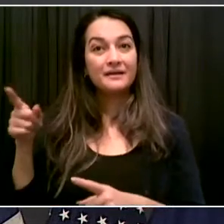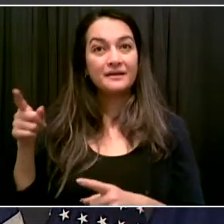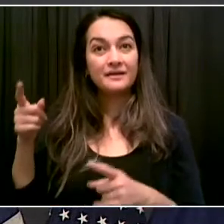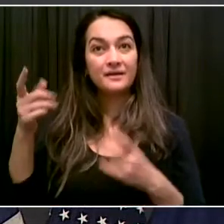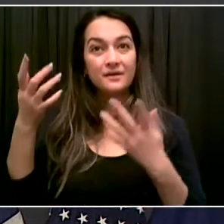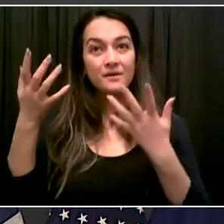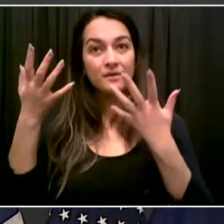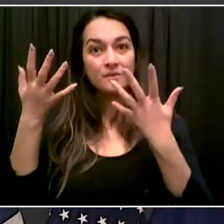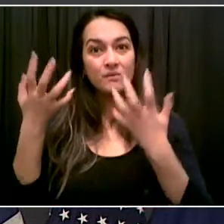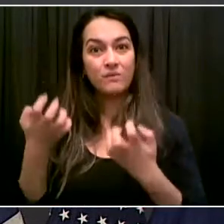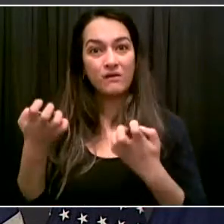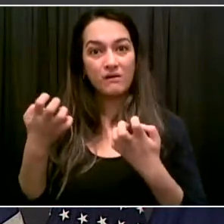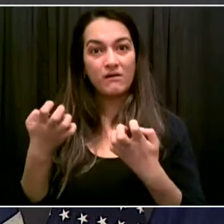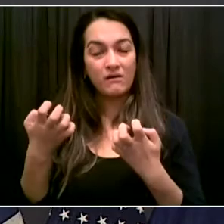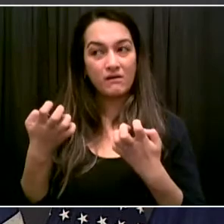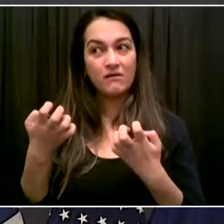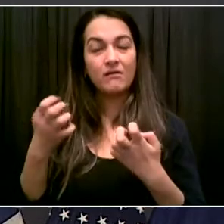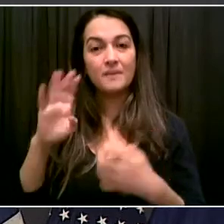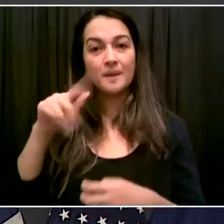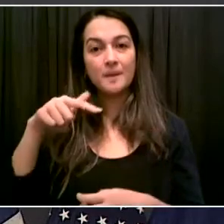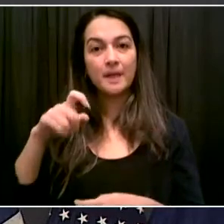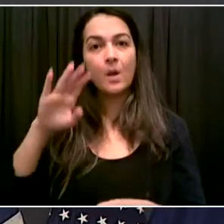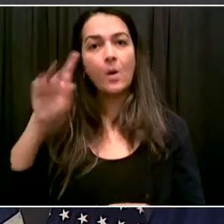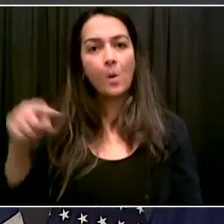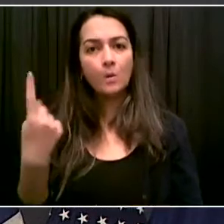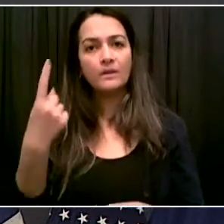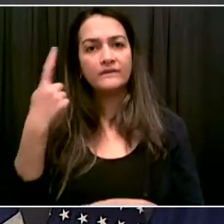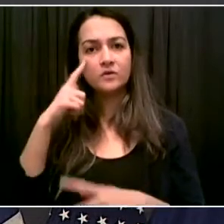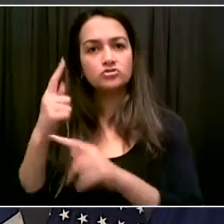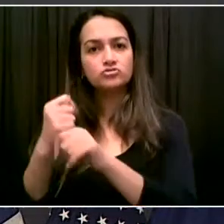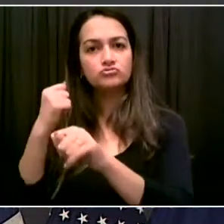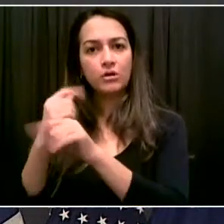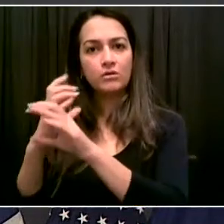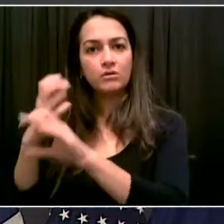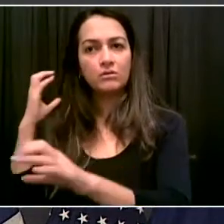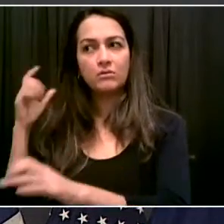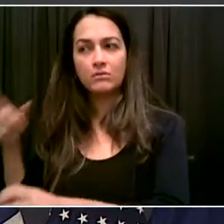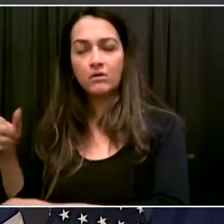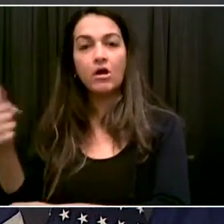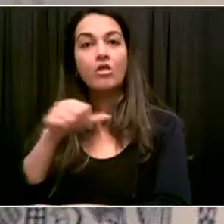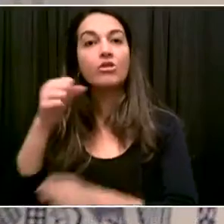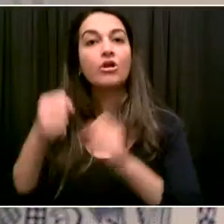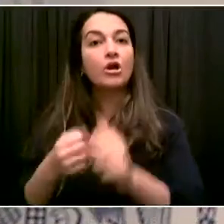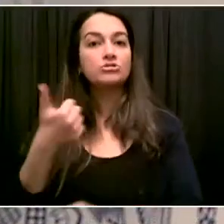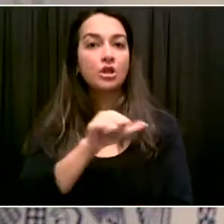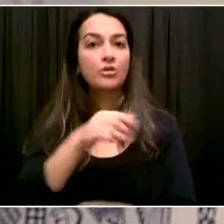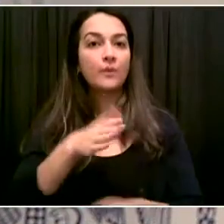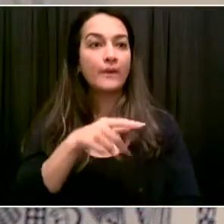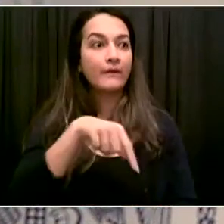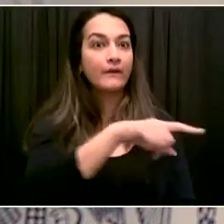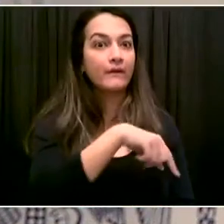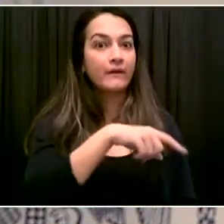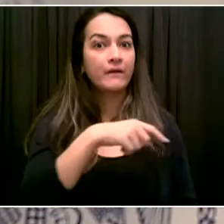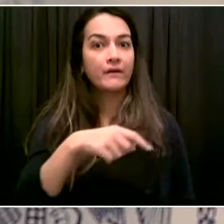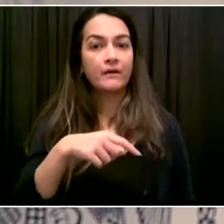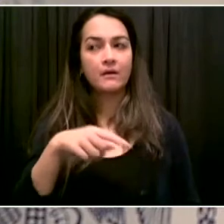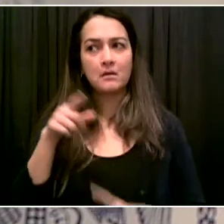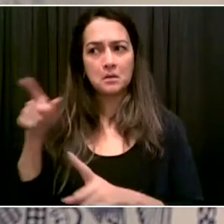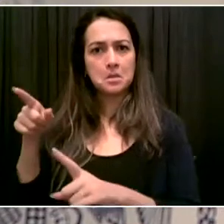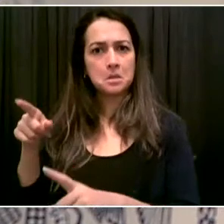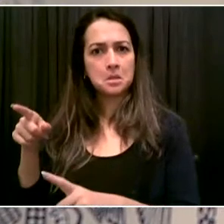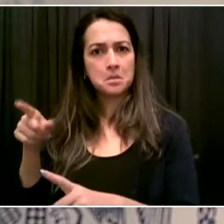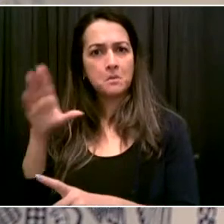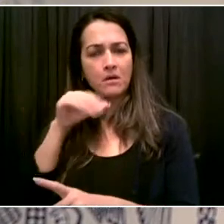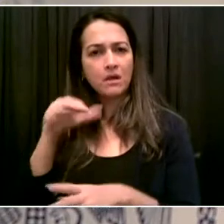car traffic elsewhere. Well, I appreciate the question. I'll start. And look, it's America. You can use